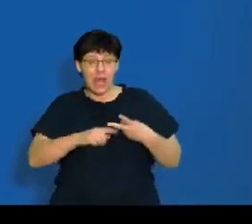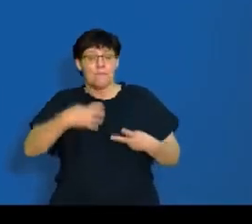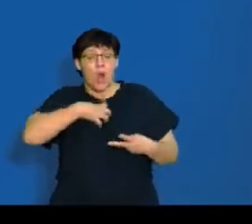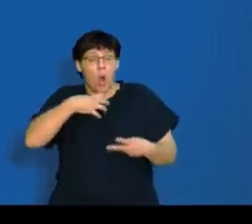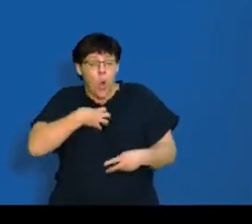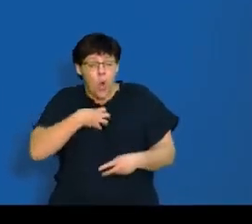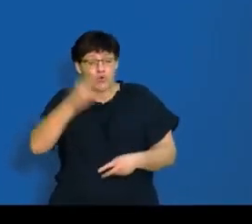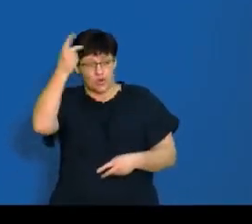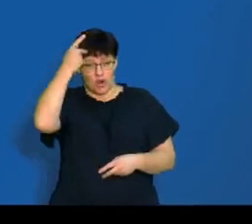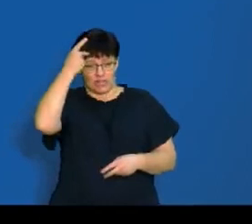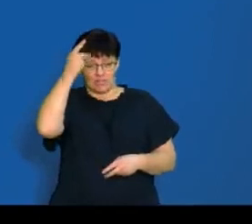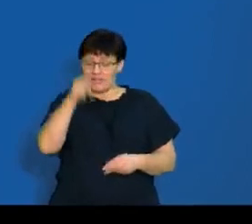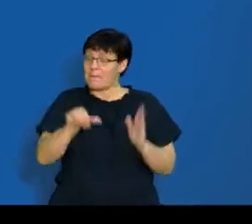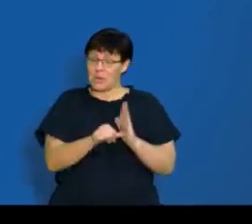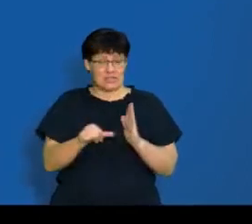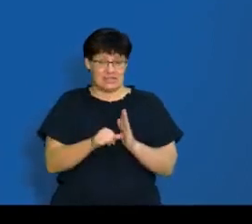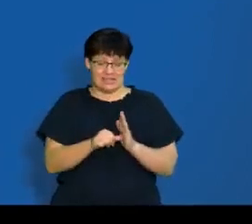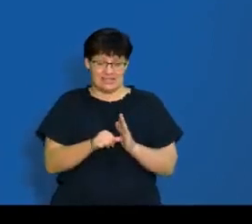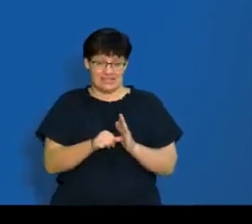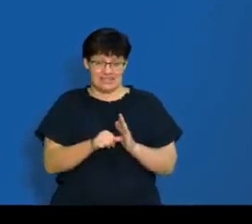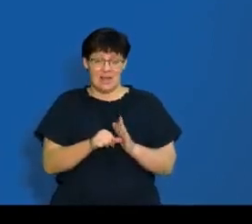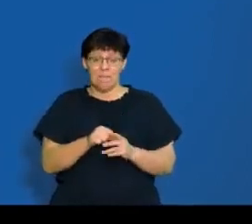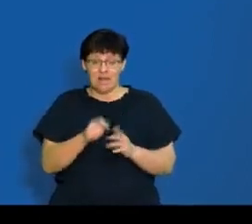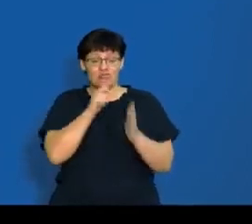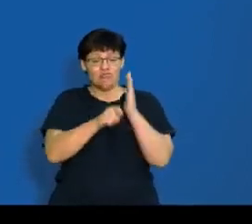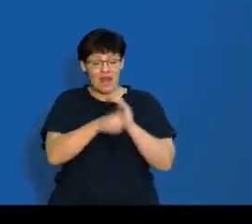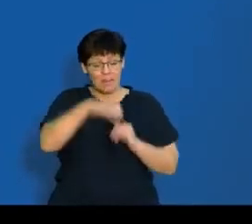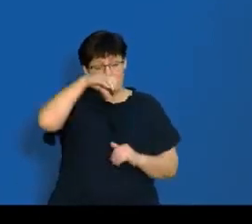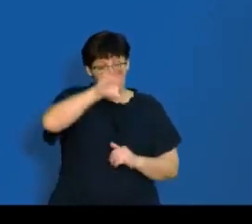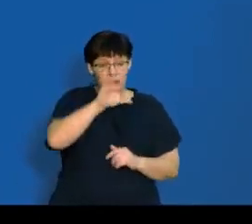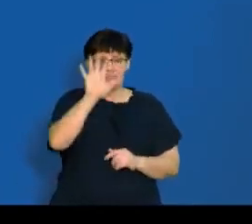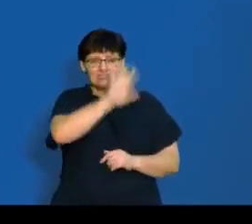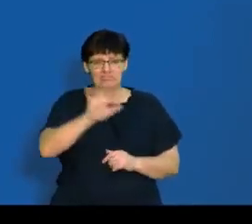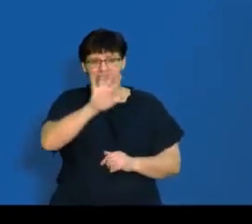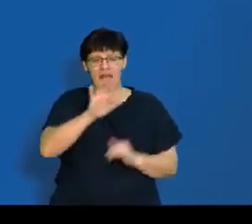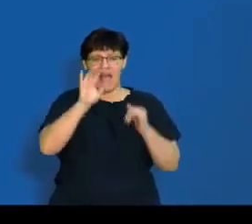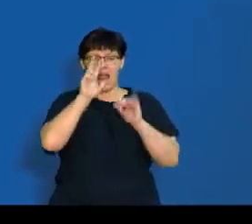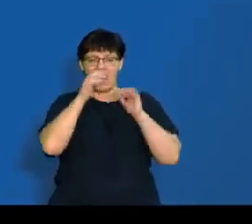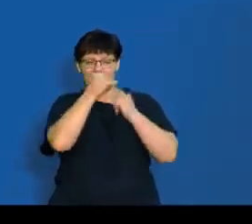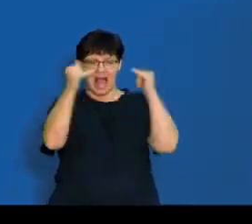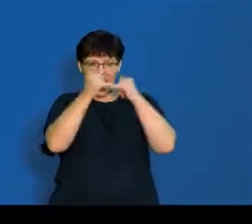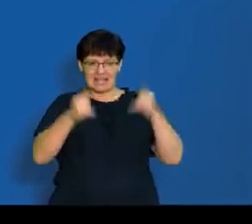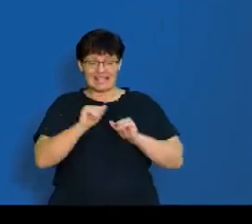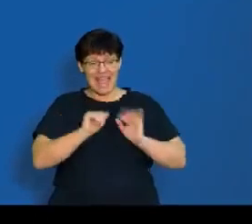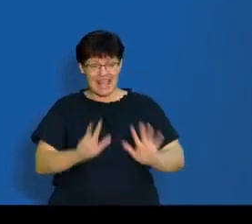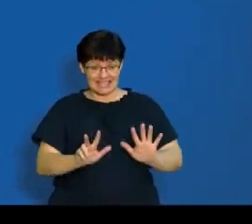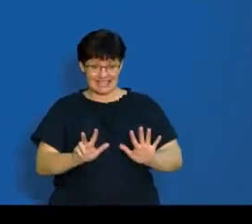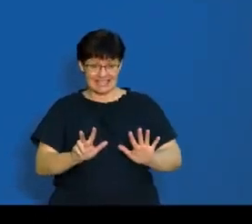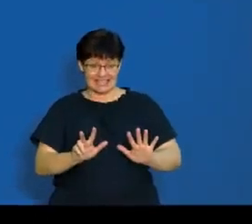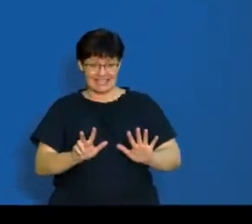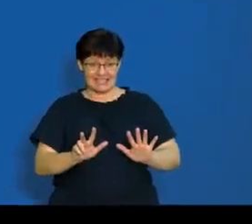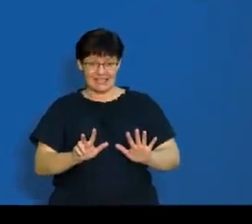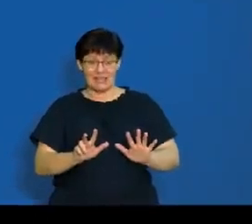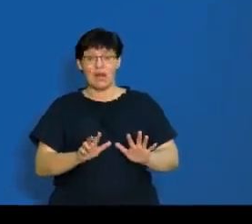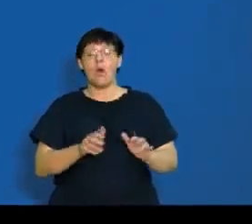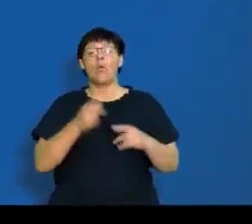This is very important, guys. Okay, you need to write a paragraph of about 8 lines. You also need to stick to the